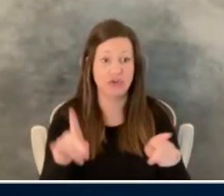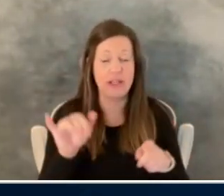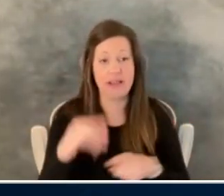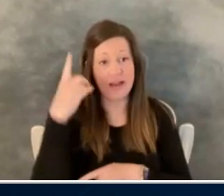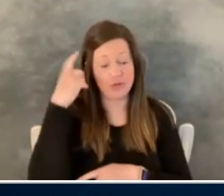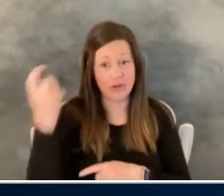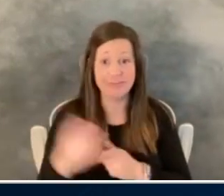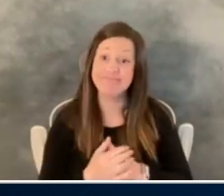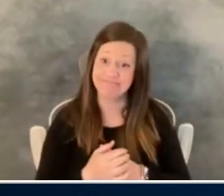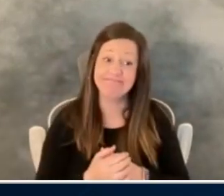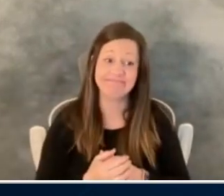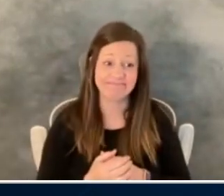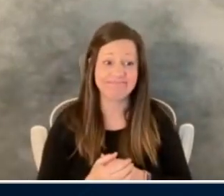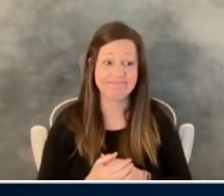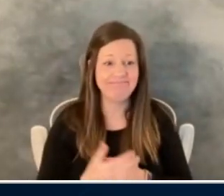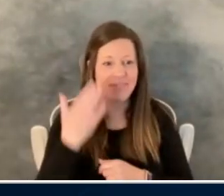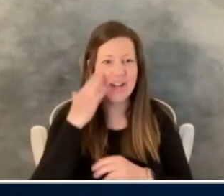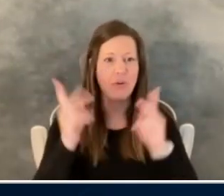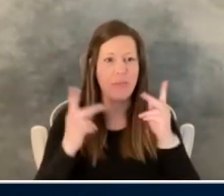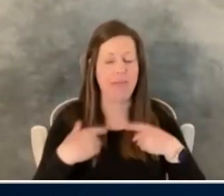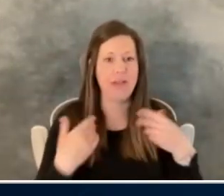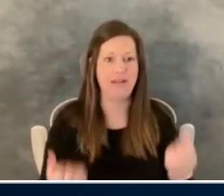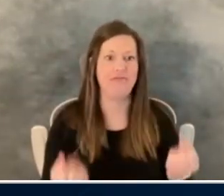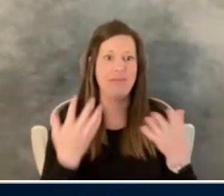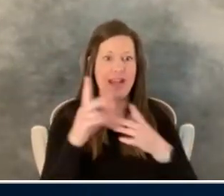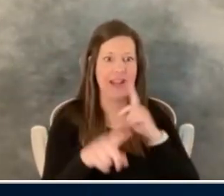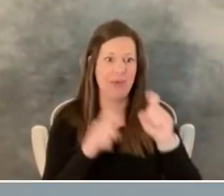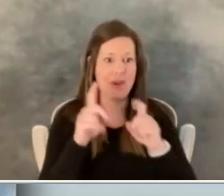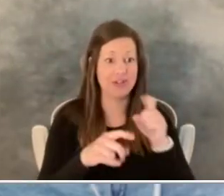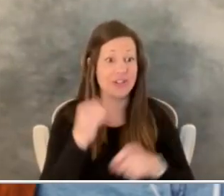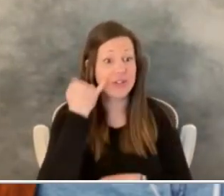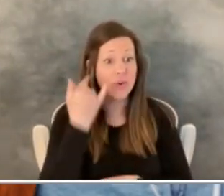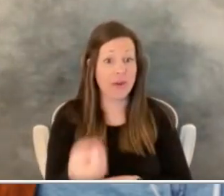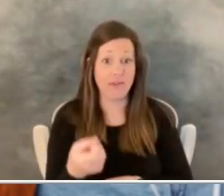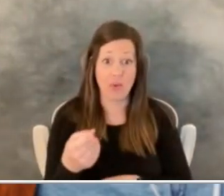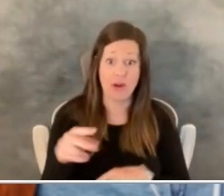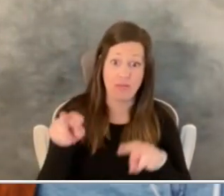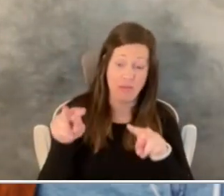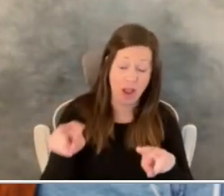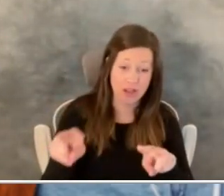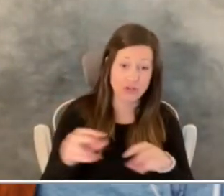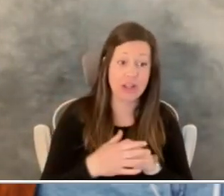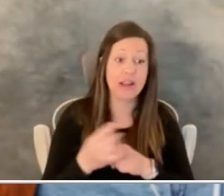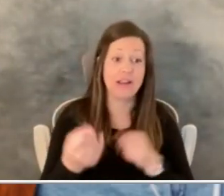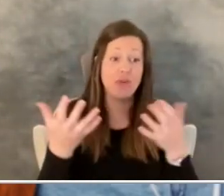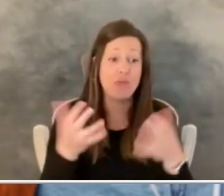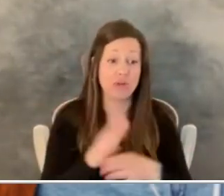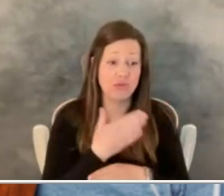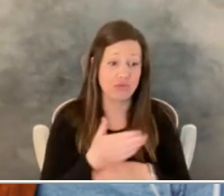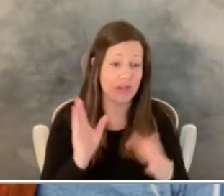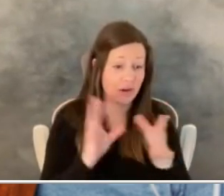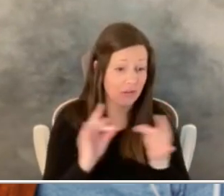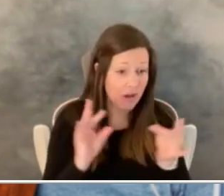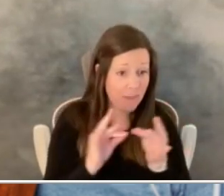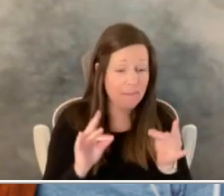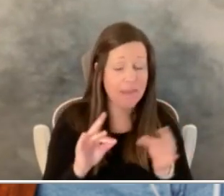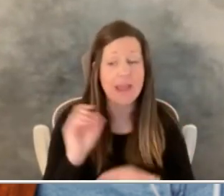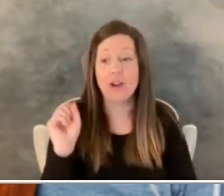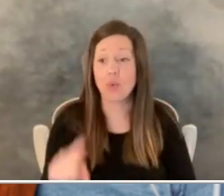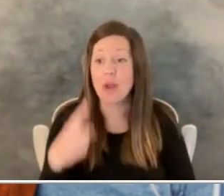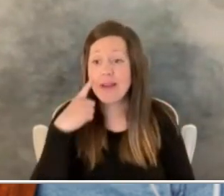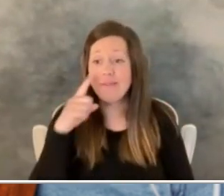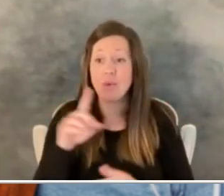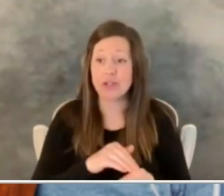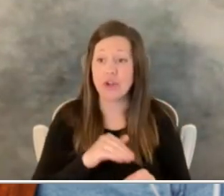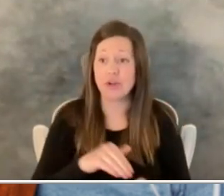know that people have a lot of questions about sleep. So if you're watching and you'd like to share a comment or you have a question for Dr. Luthra,